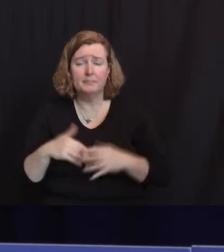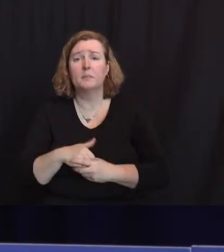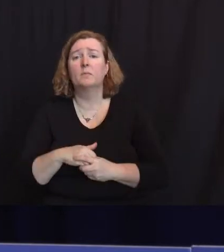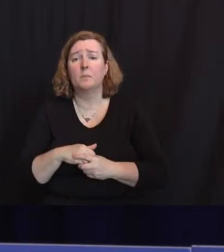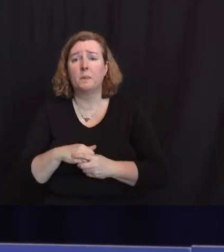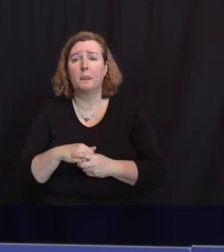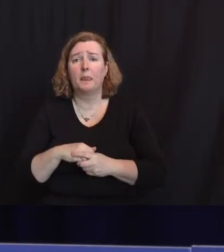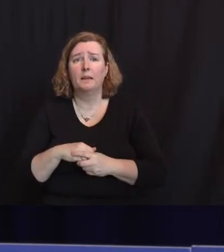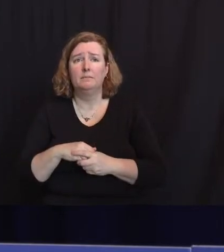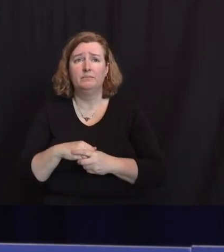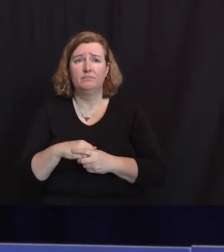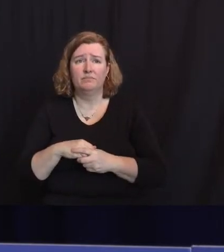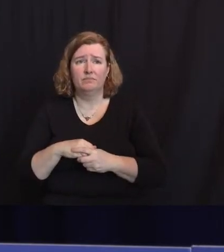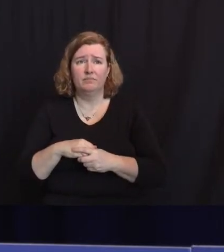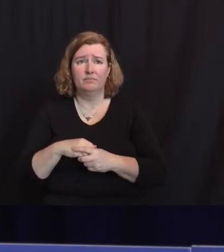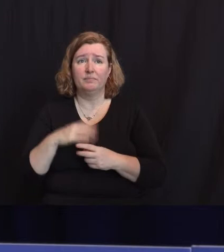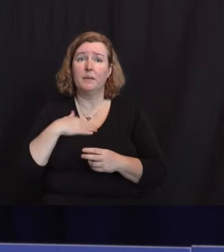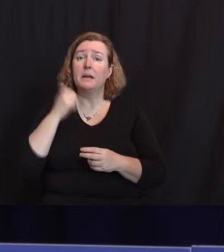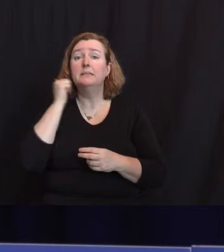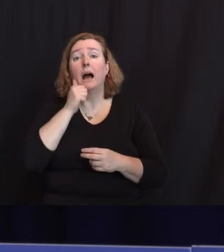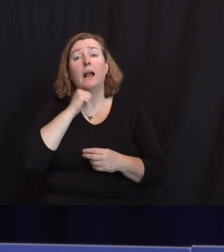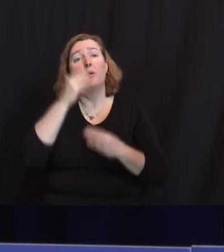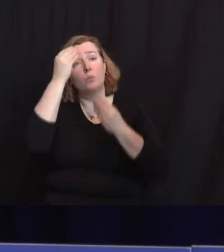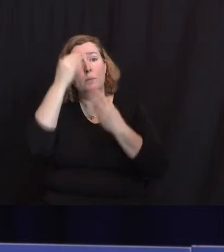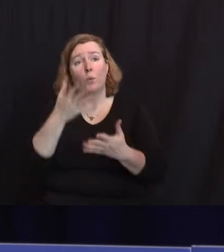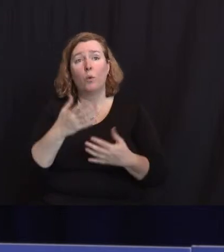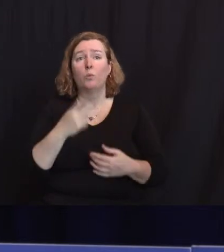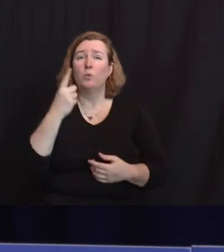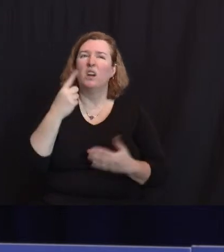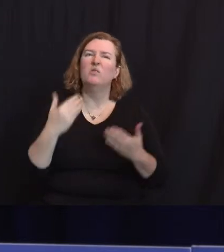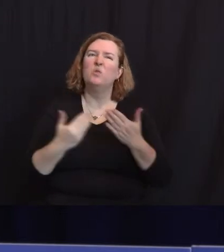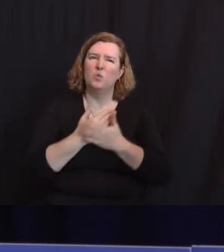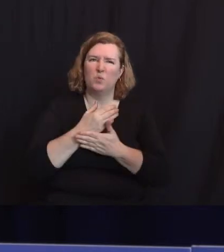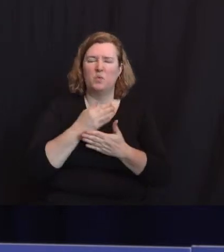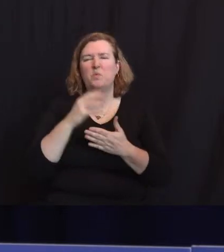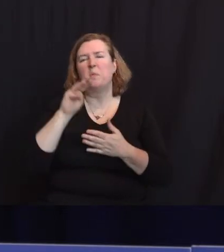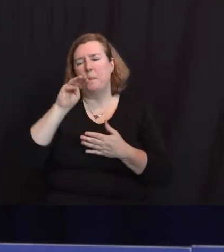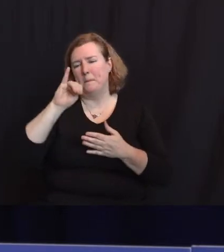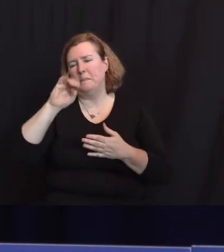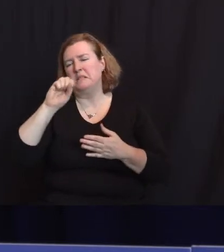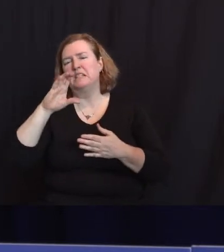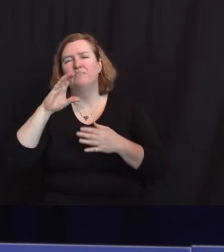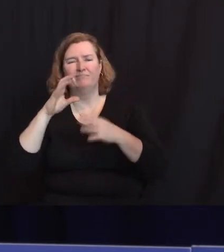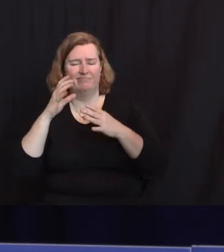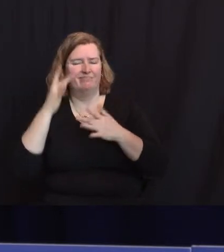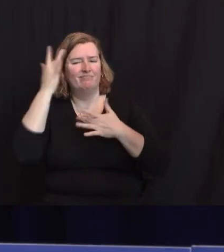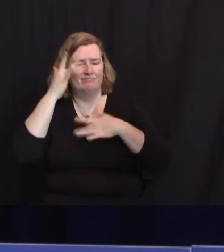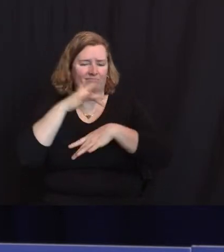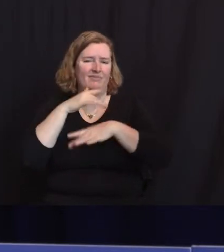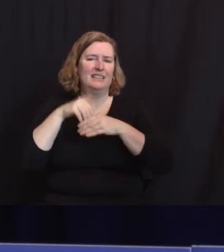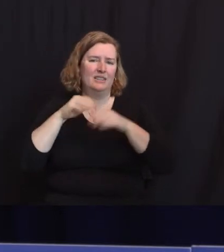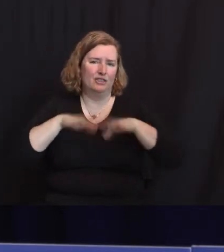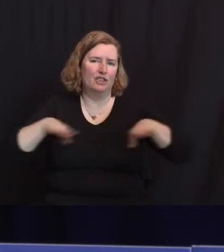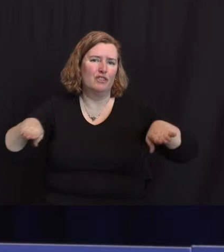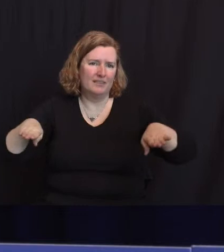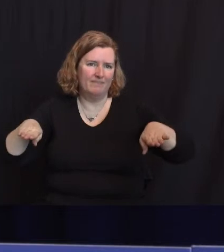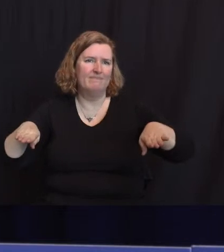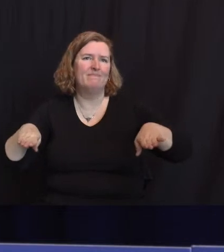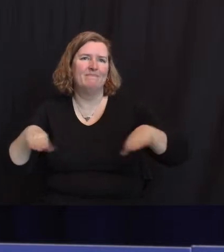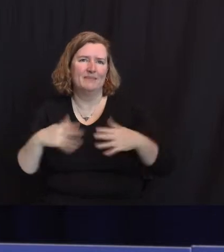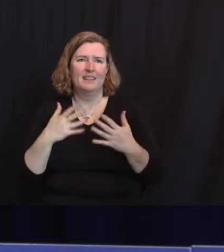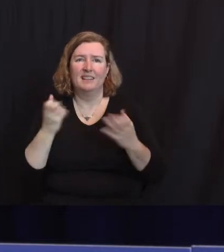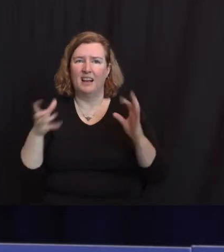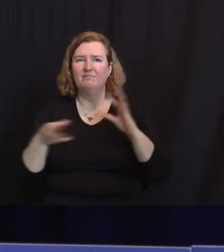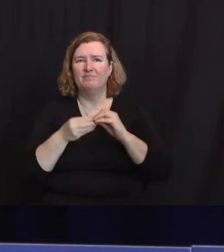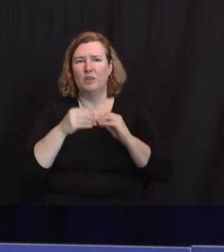On to my daily report, there is one new report of multisystem inflammatory syndrome in children. There are now